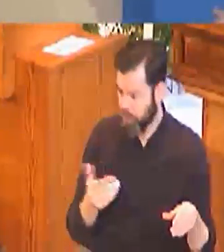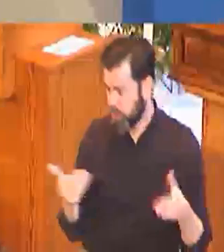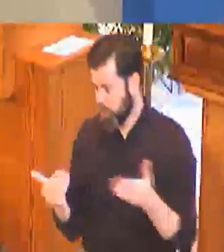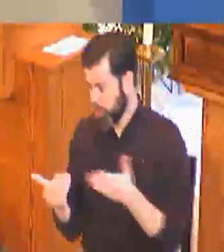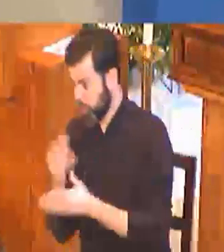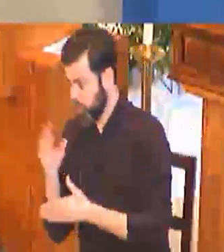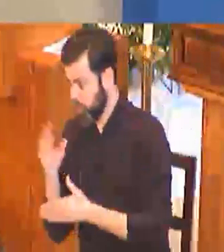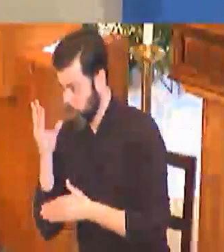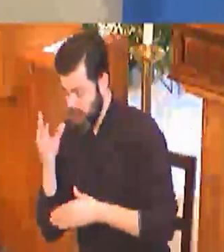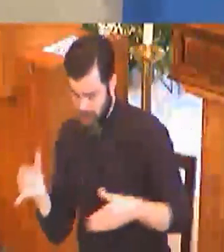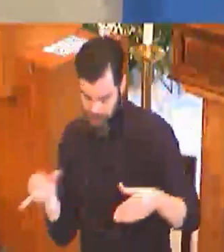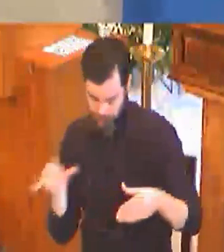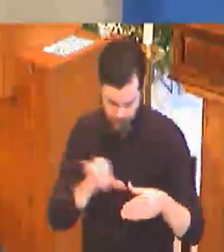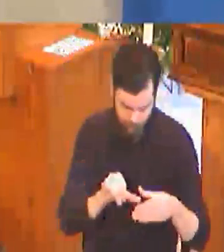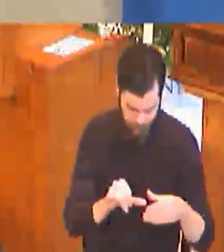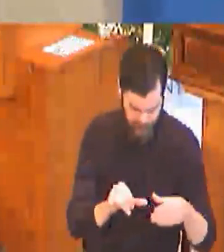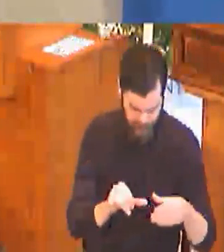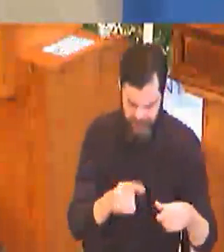there's an